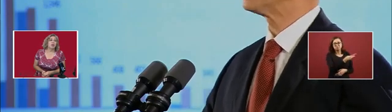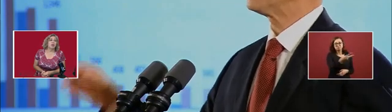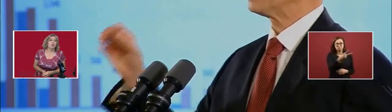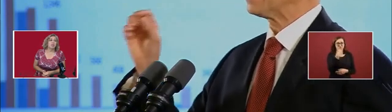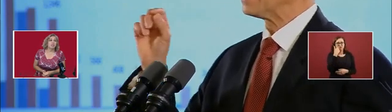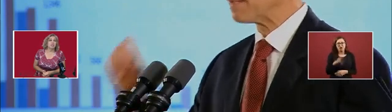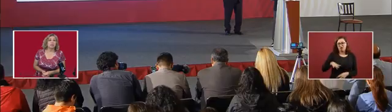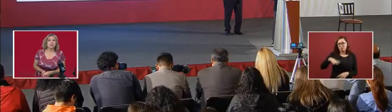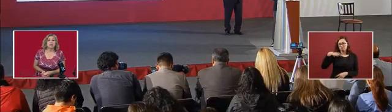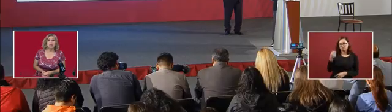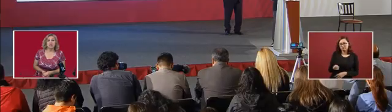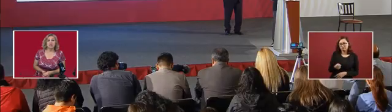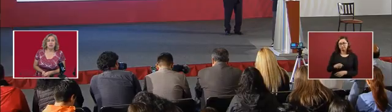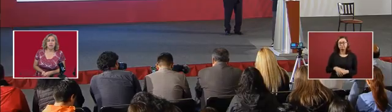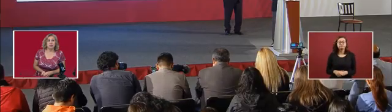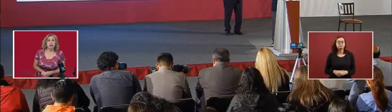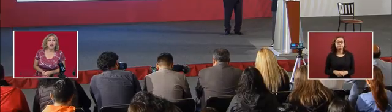products.